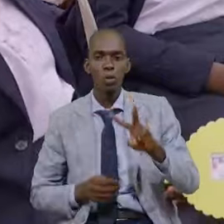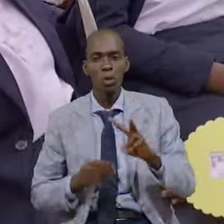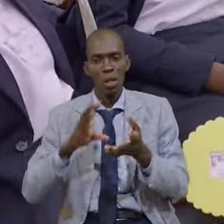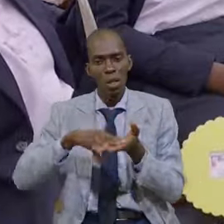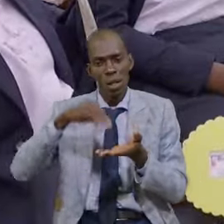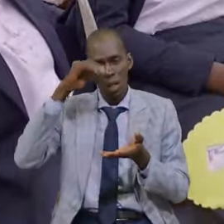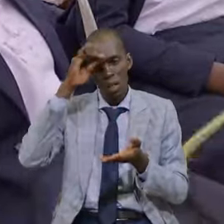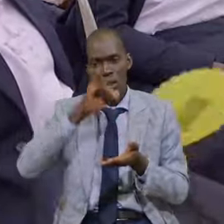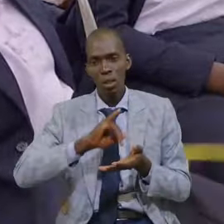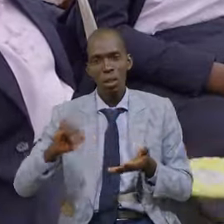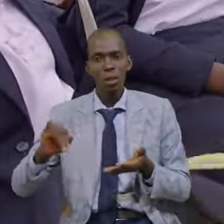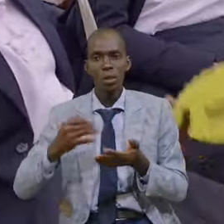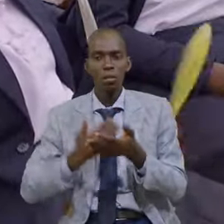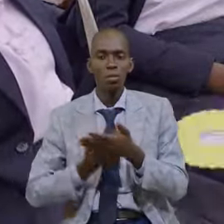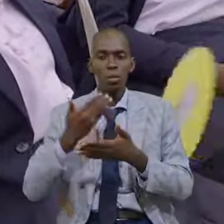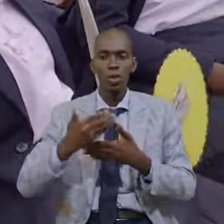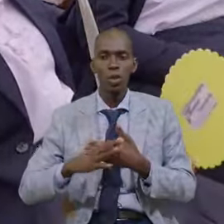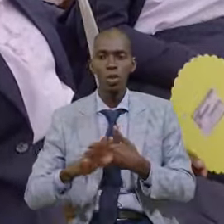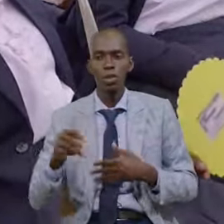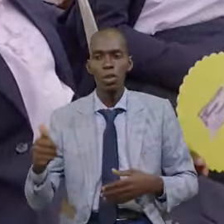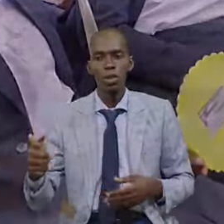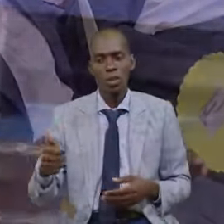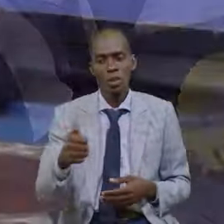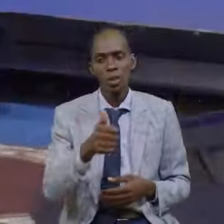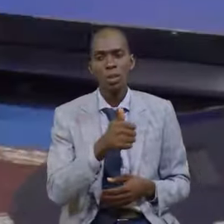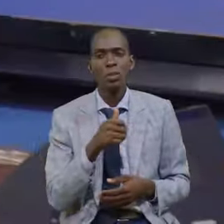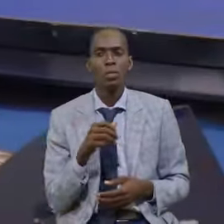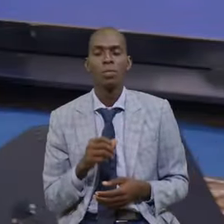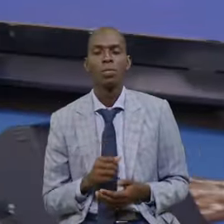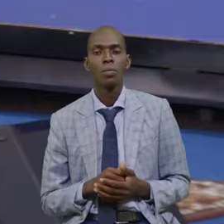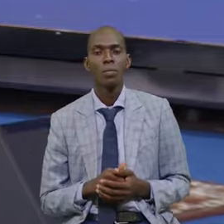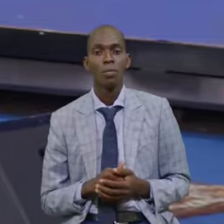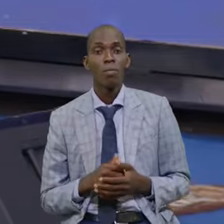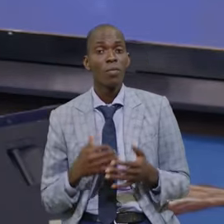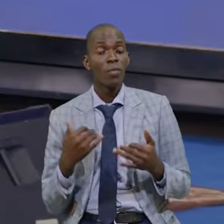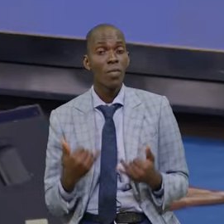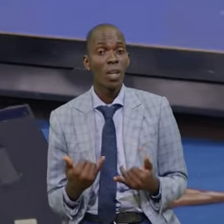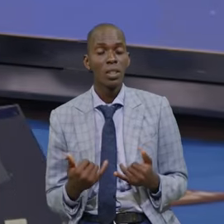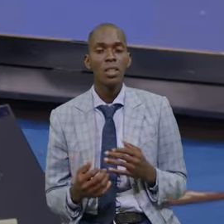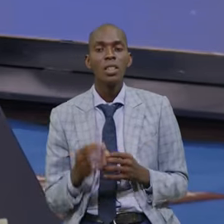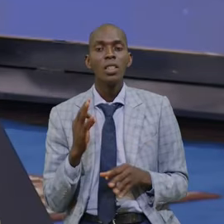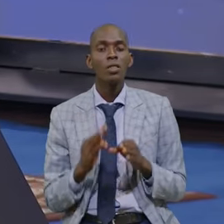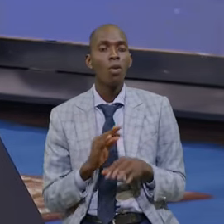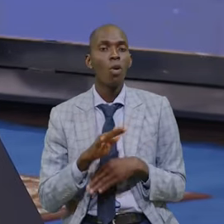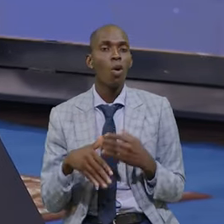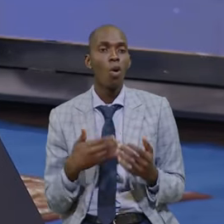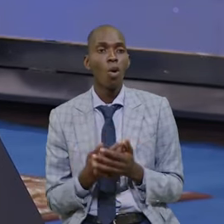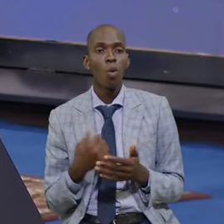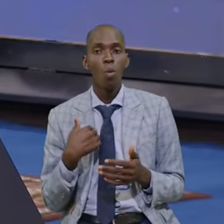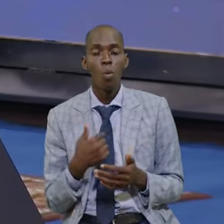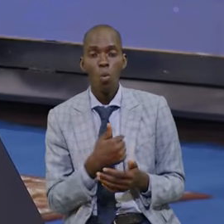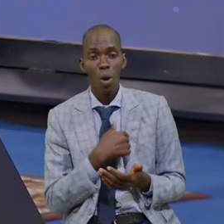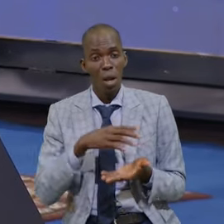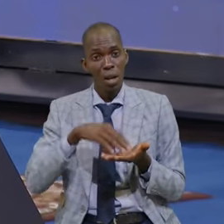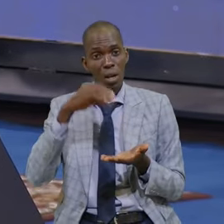yourself. Learning beyond yourself. Now, if all we learn is what we